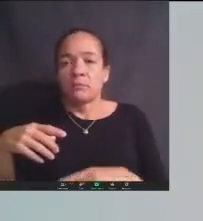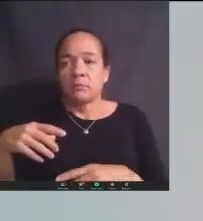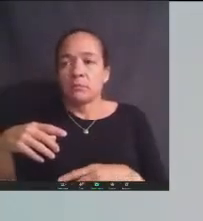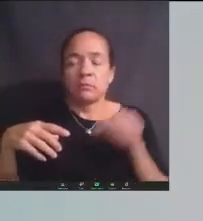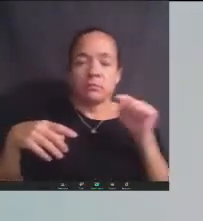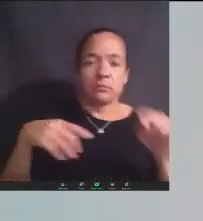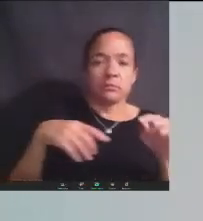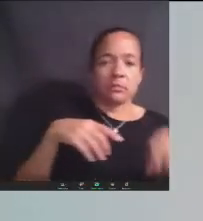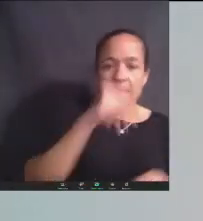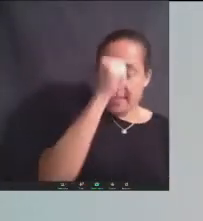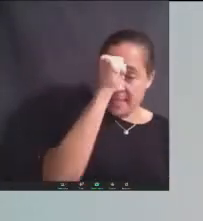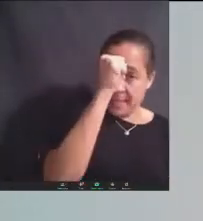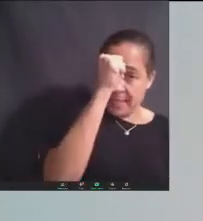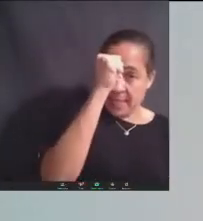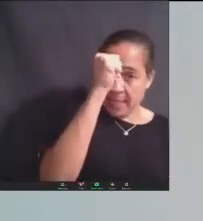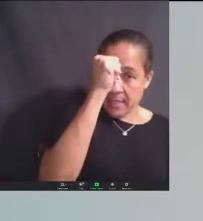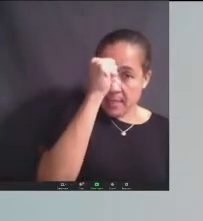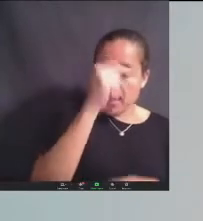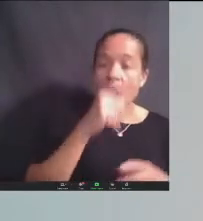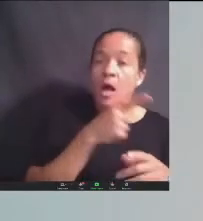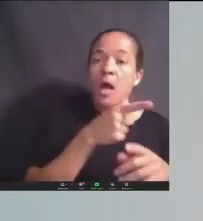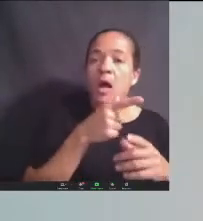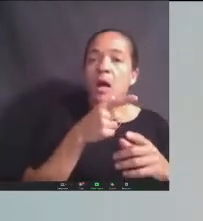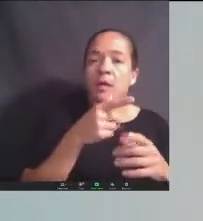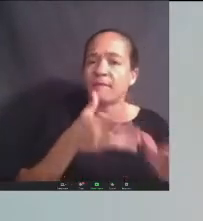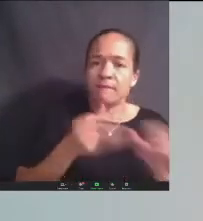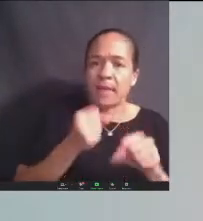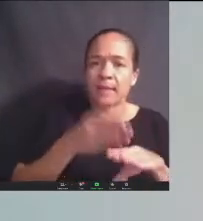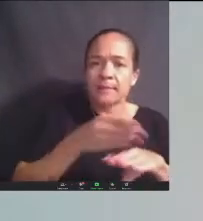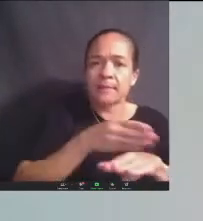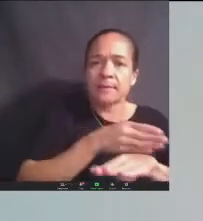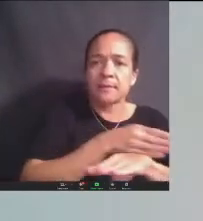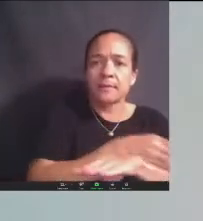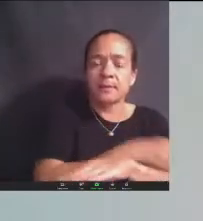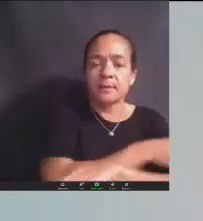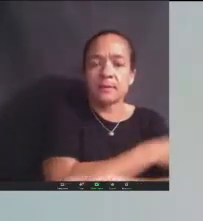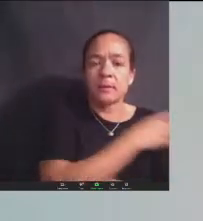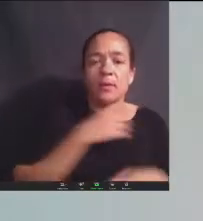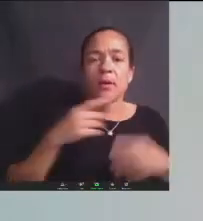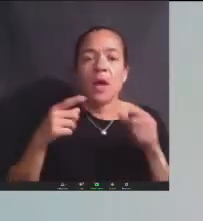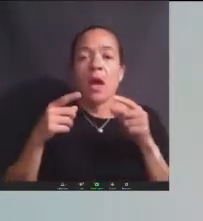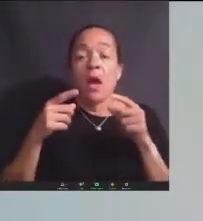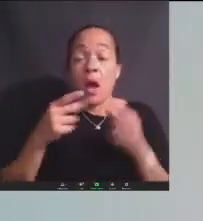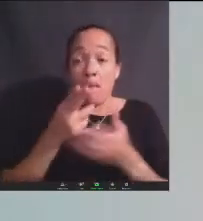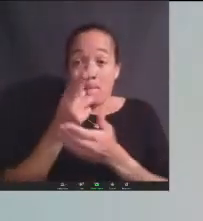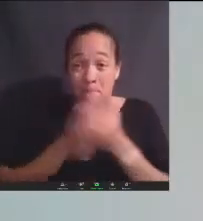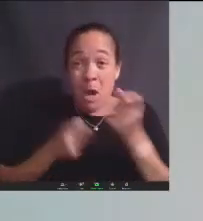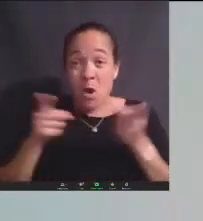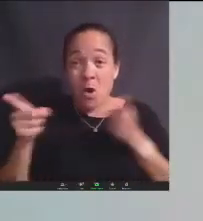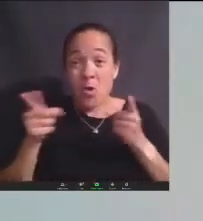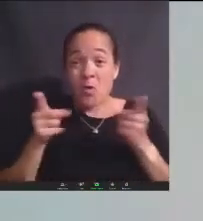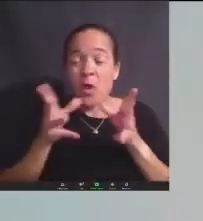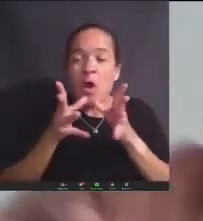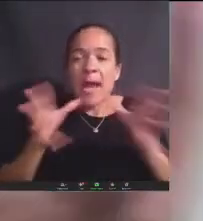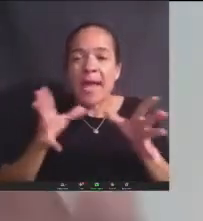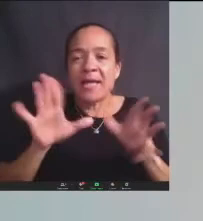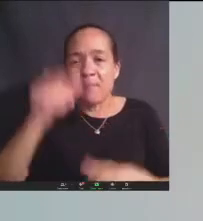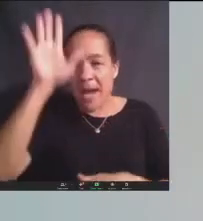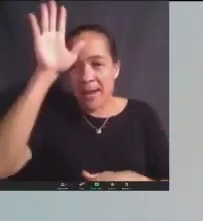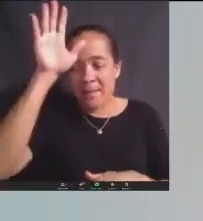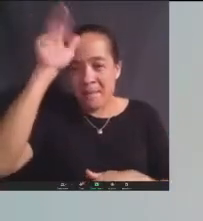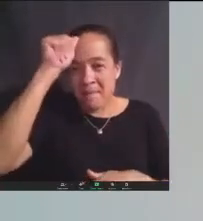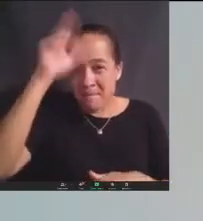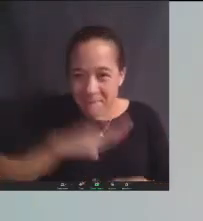countries are headed by men who do not appear to actually believe in democracy. They don't actually value democracy. And when you have the leaders of the